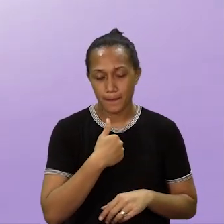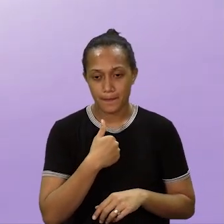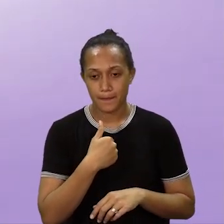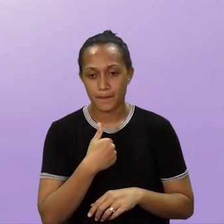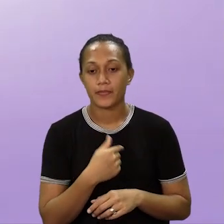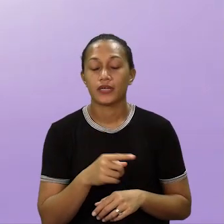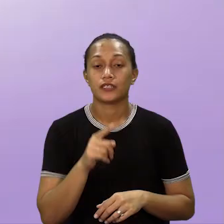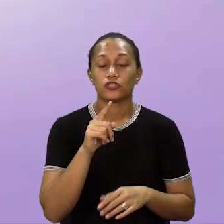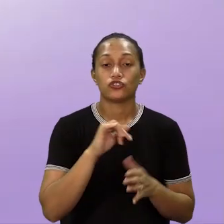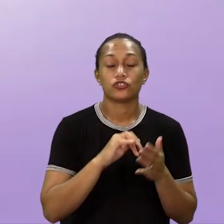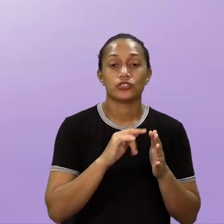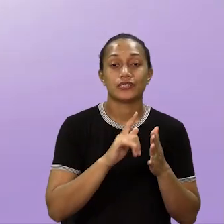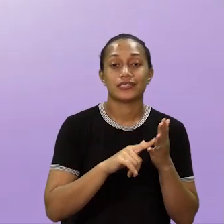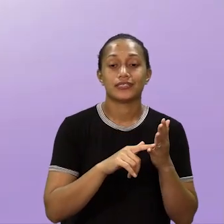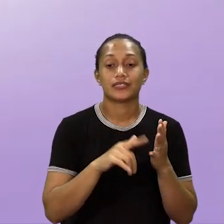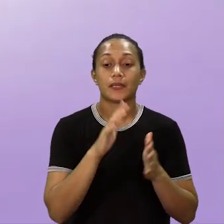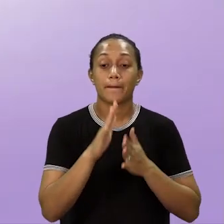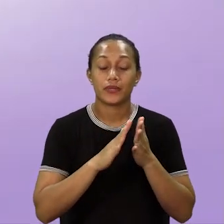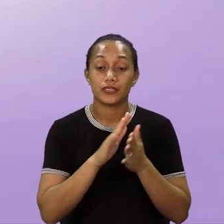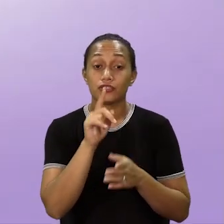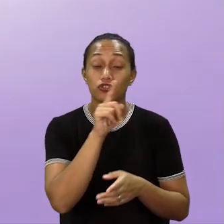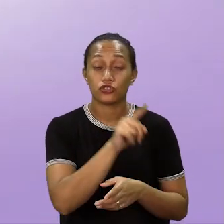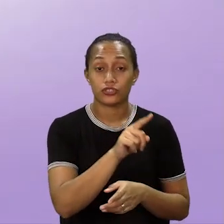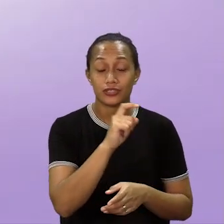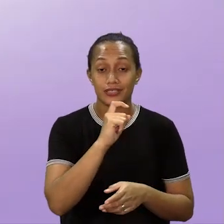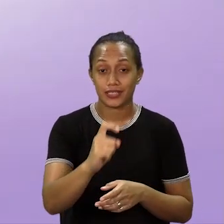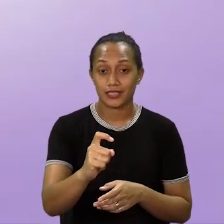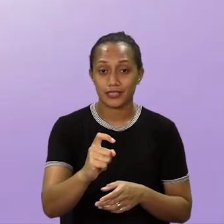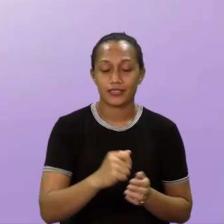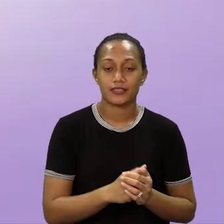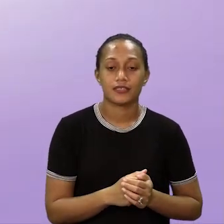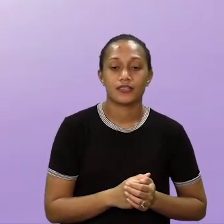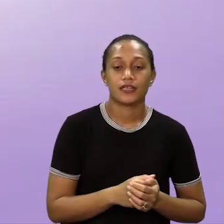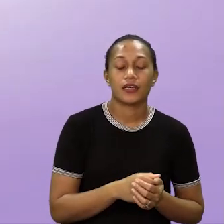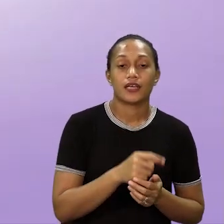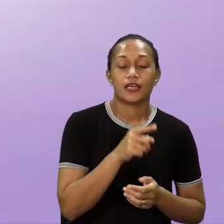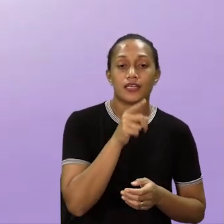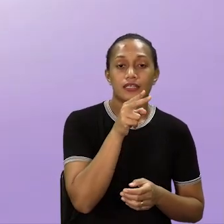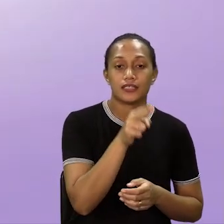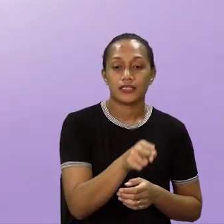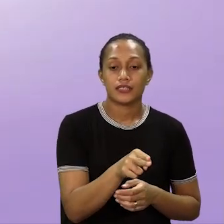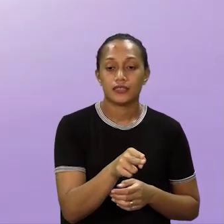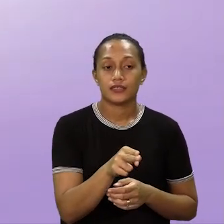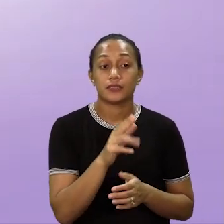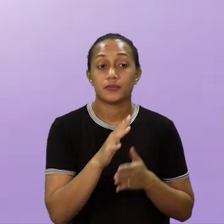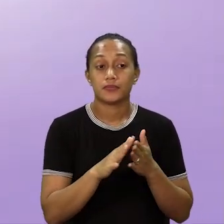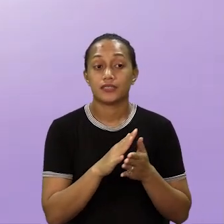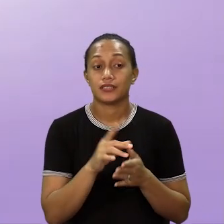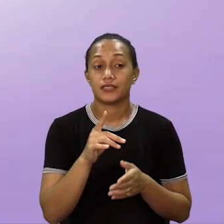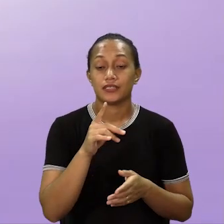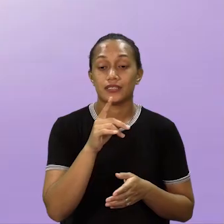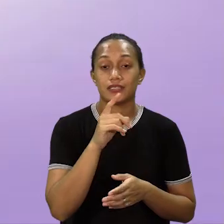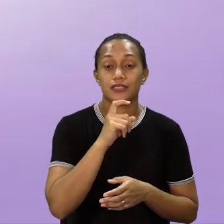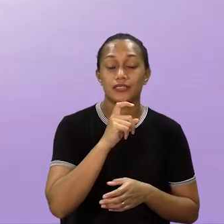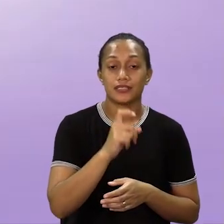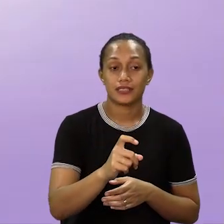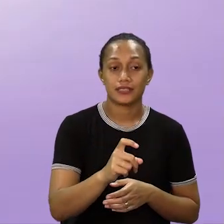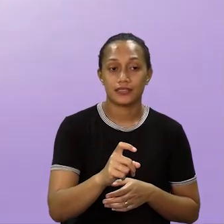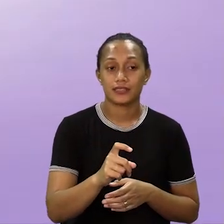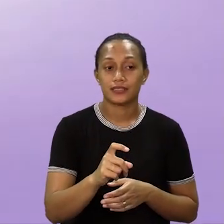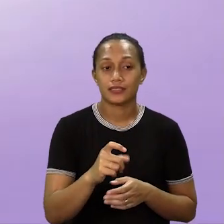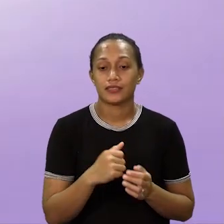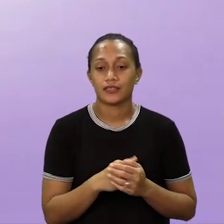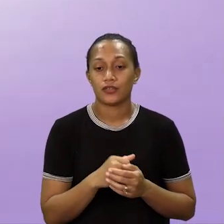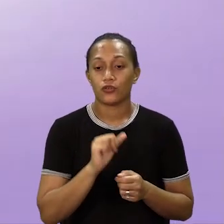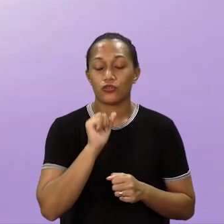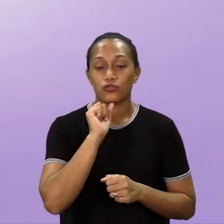I'm means I am. She's means she is. He's